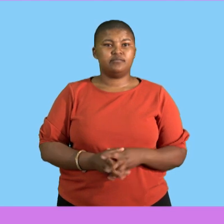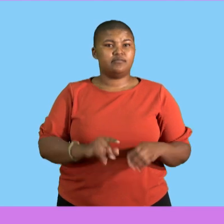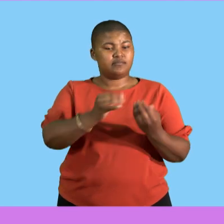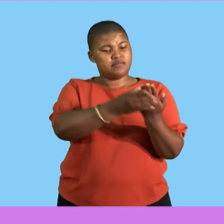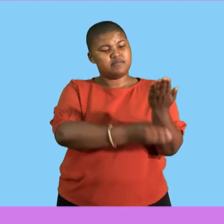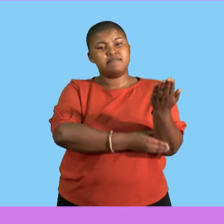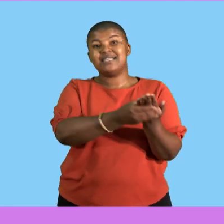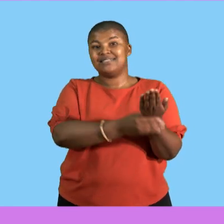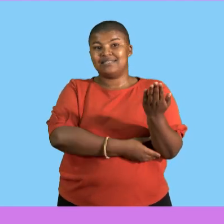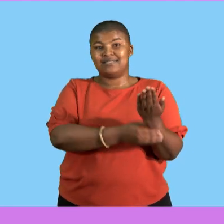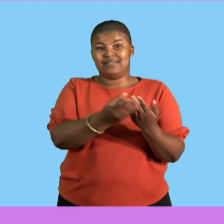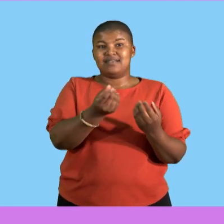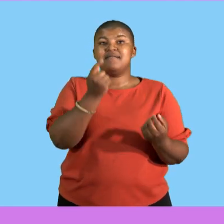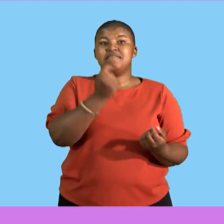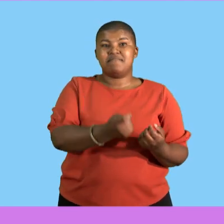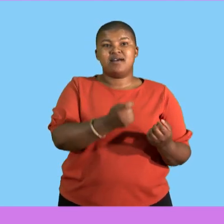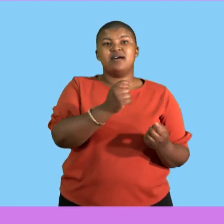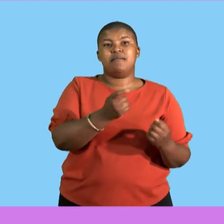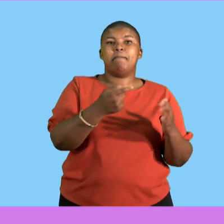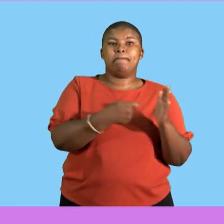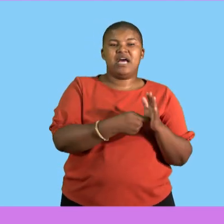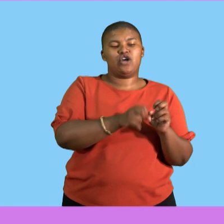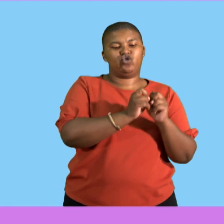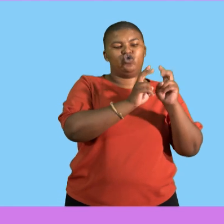A bed cost 12,888